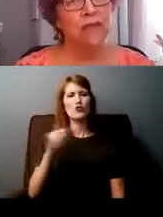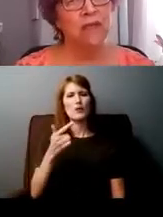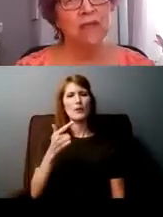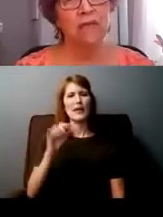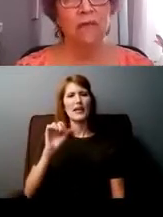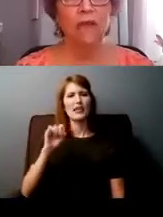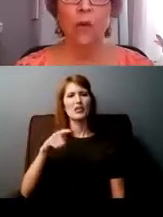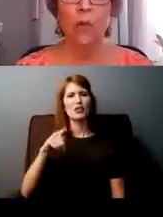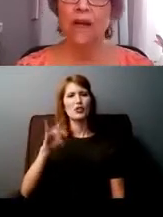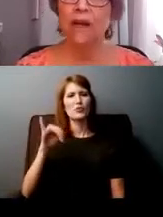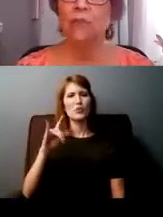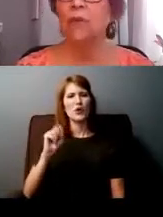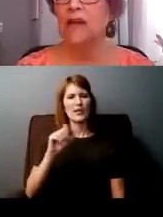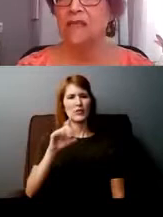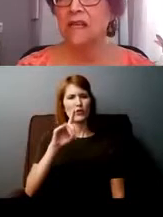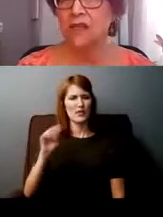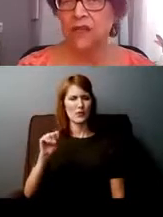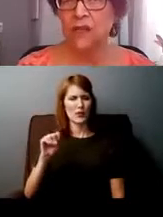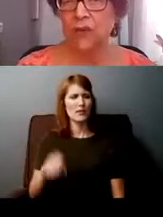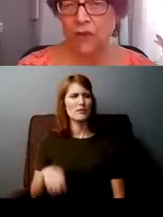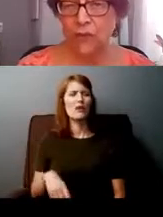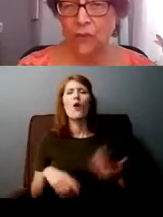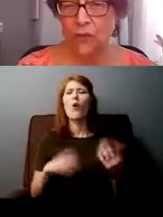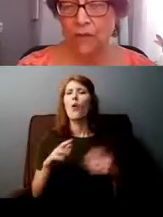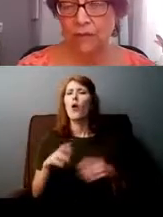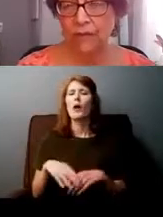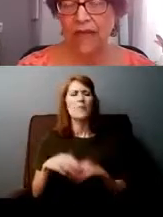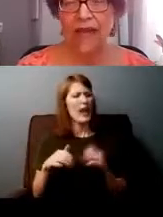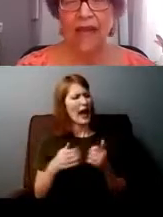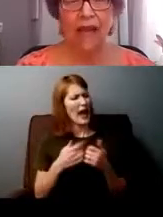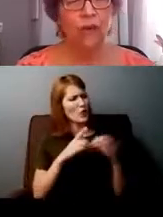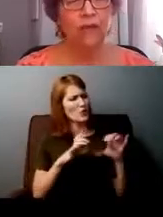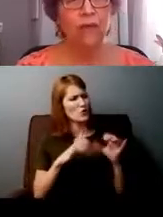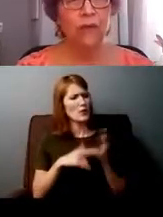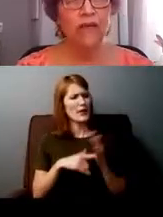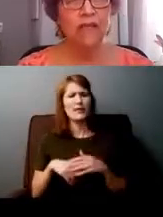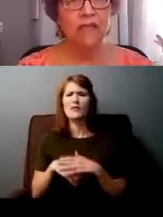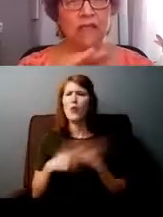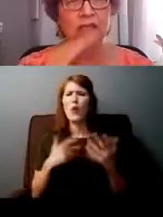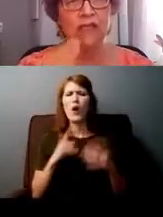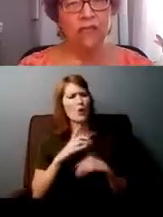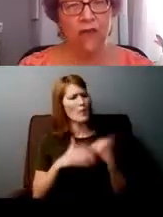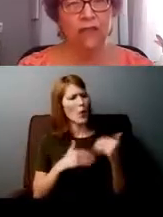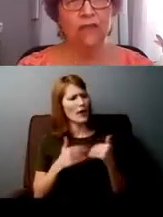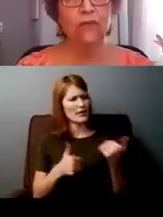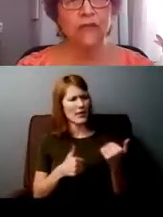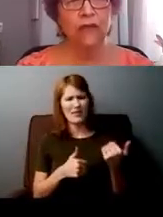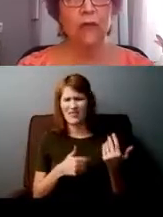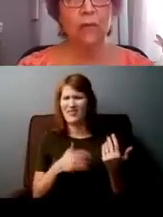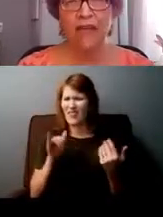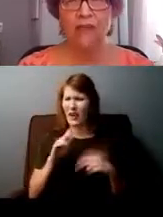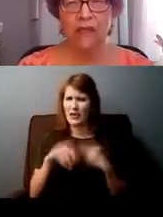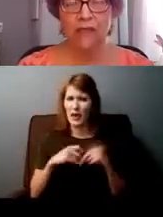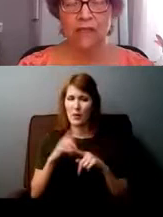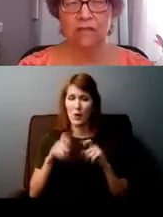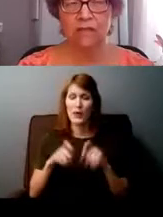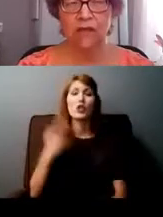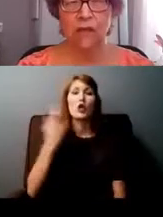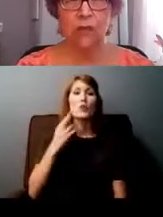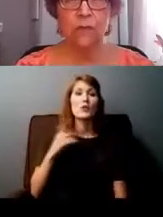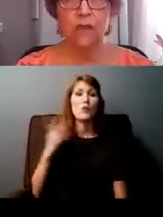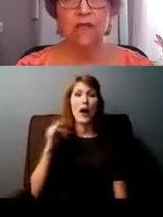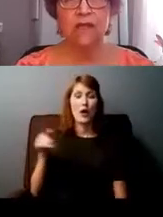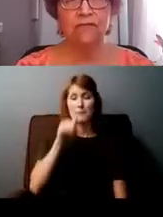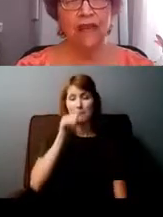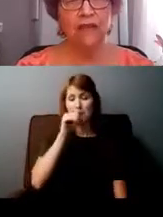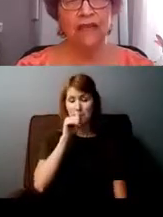do this? You know, what kind of process do you use? And one of the reasons that she started losing her patience